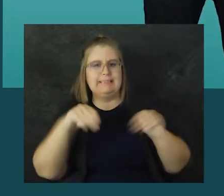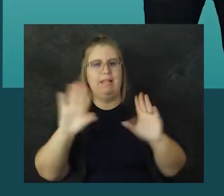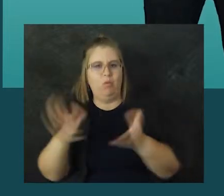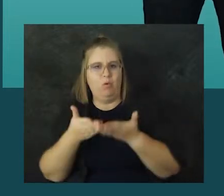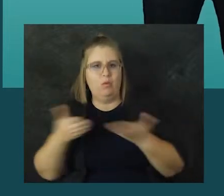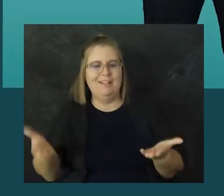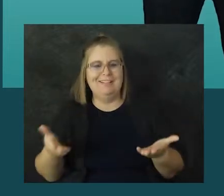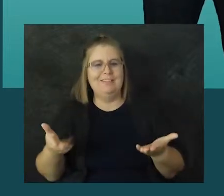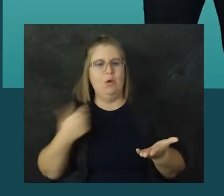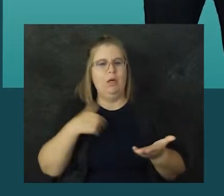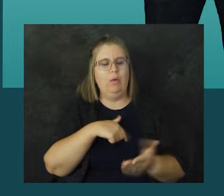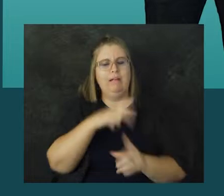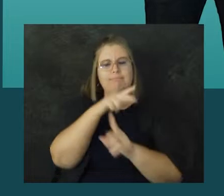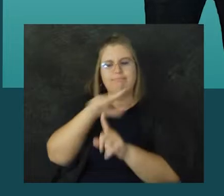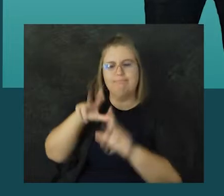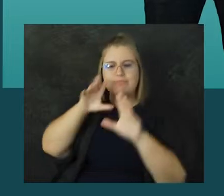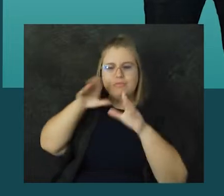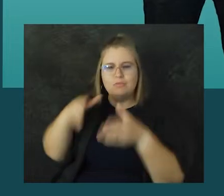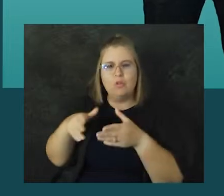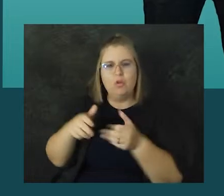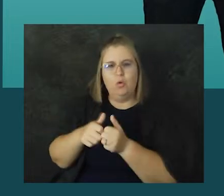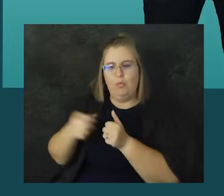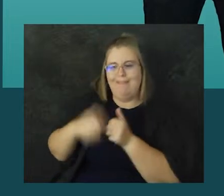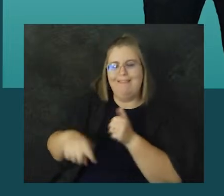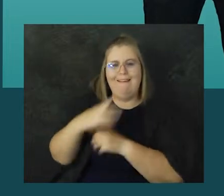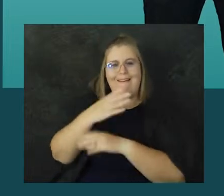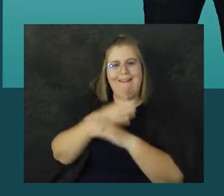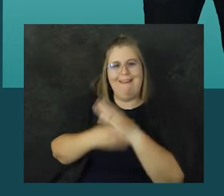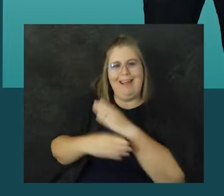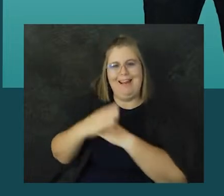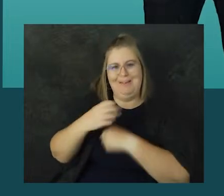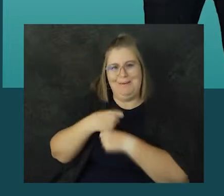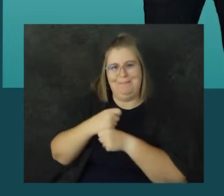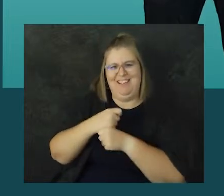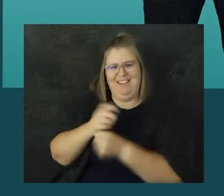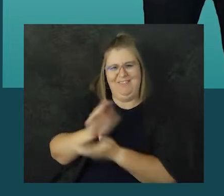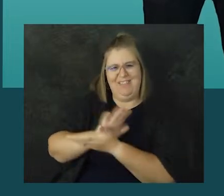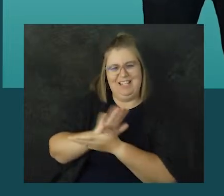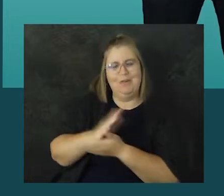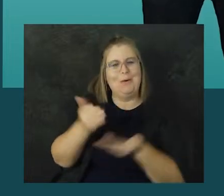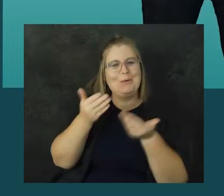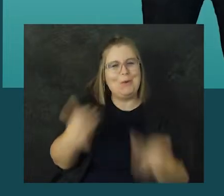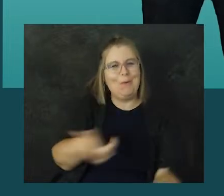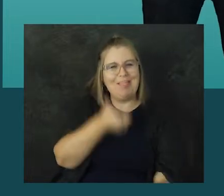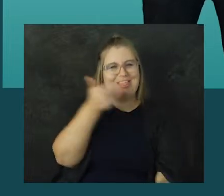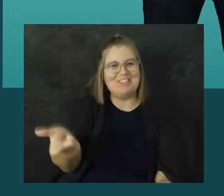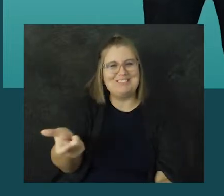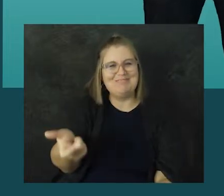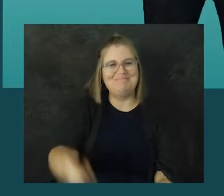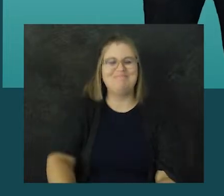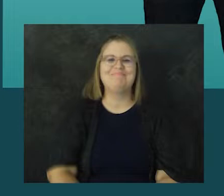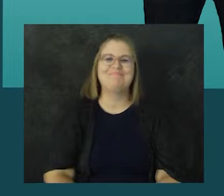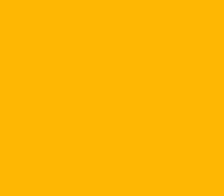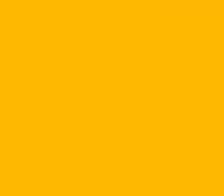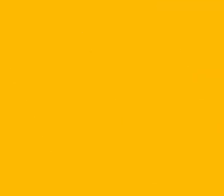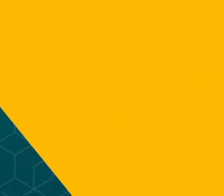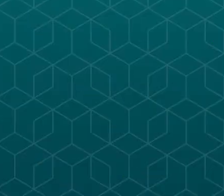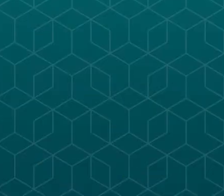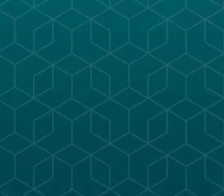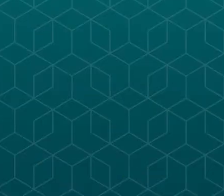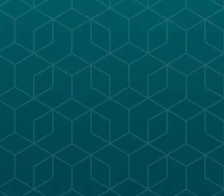to share their goods. Today we're placing a spotlight on these creators with our Handmade Sellers video. Take a look.